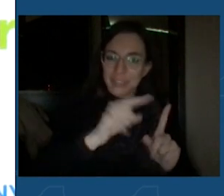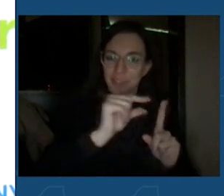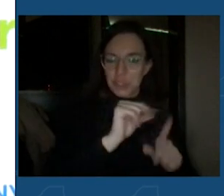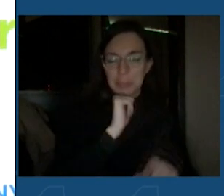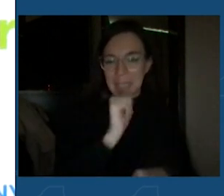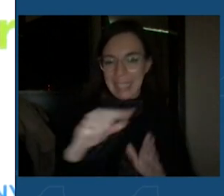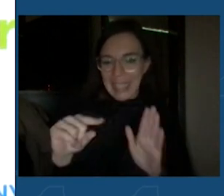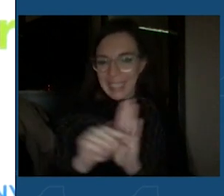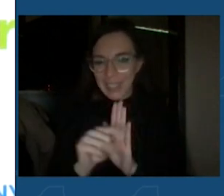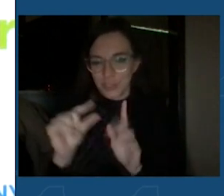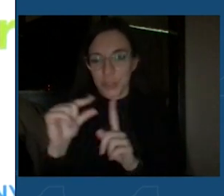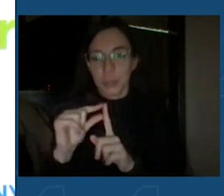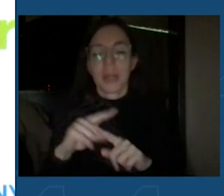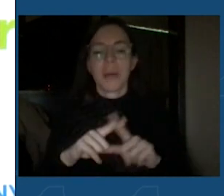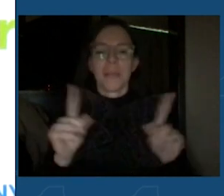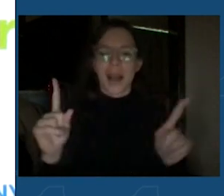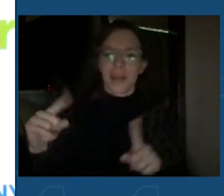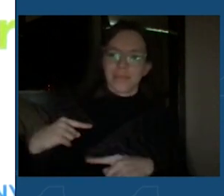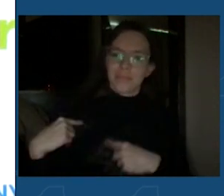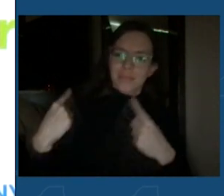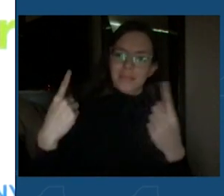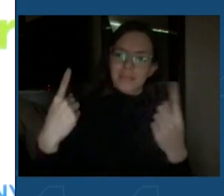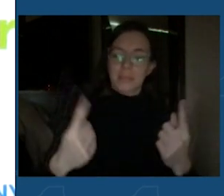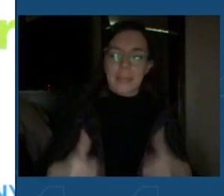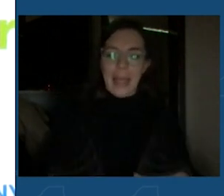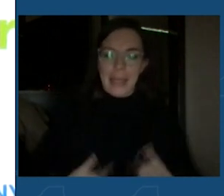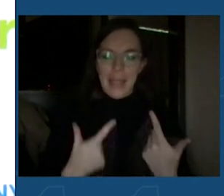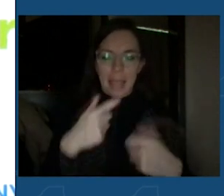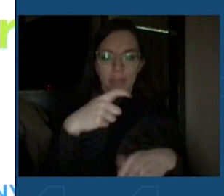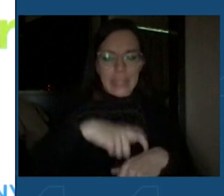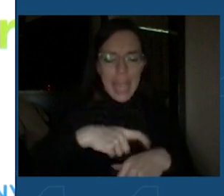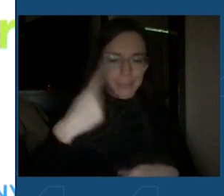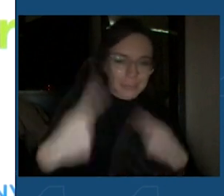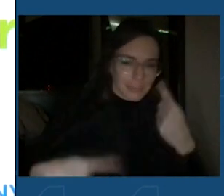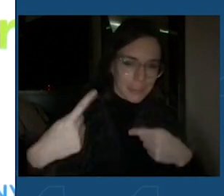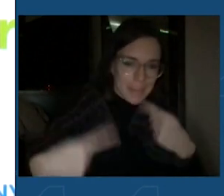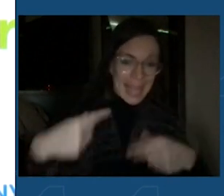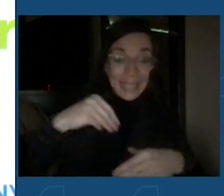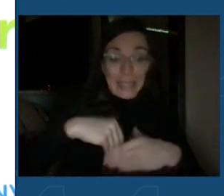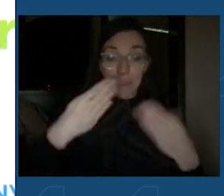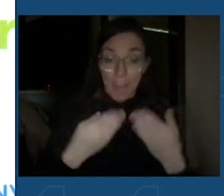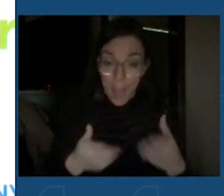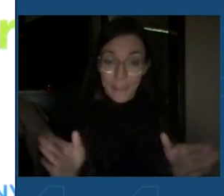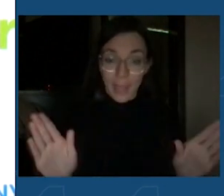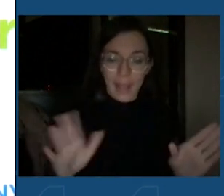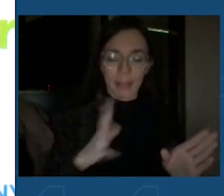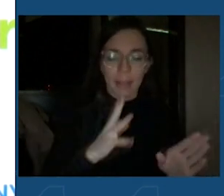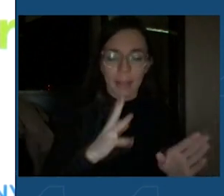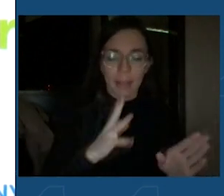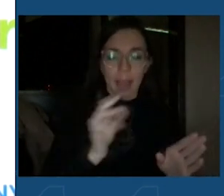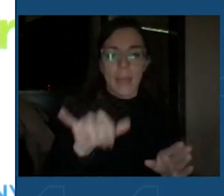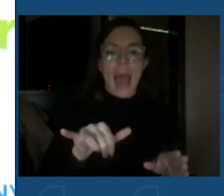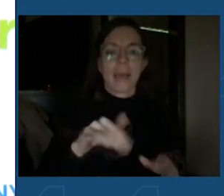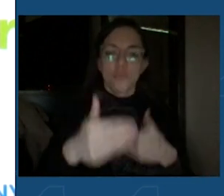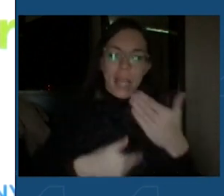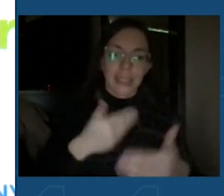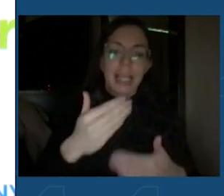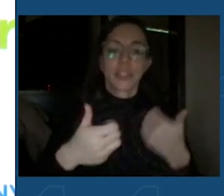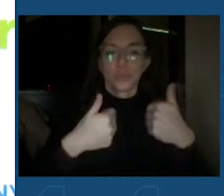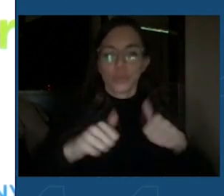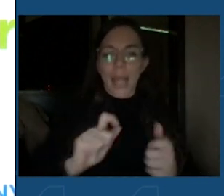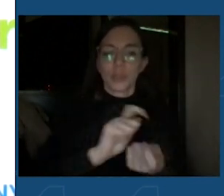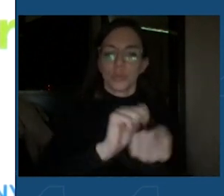but we spend a lifetime debating in public, and the press has to try to translate it to the